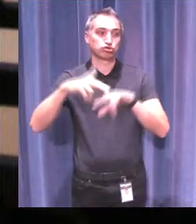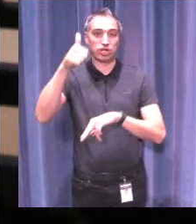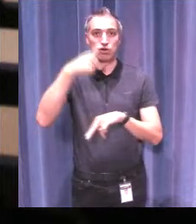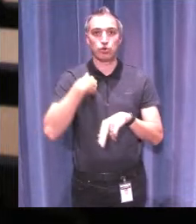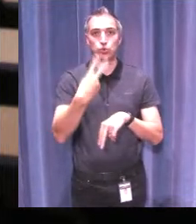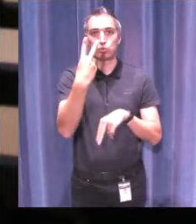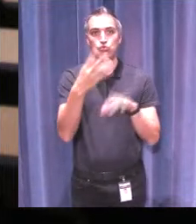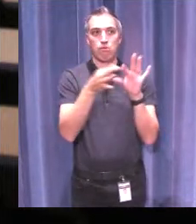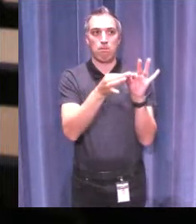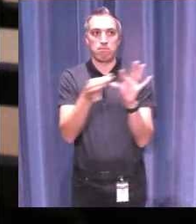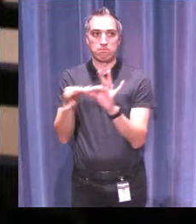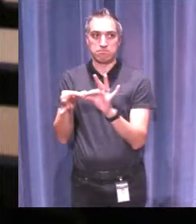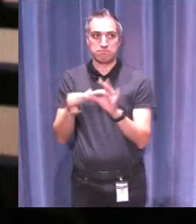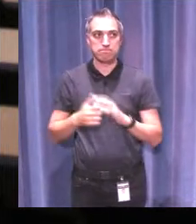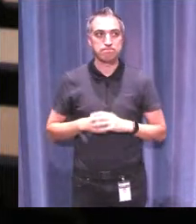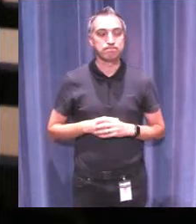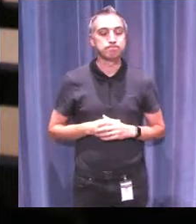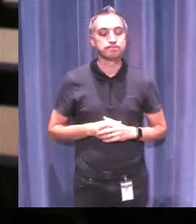that have been submitted.